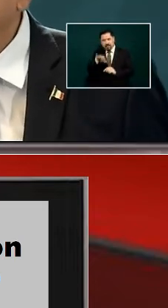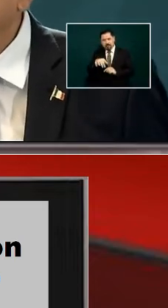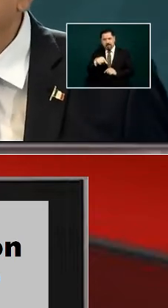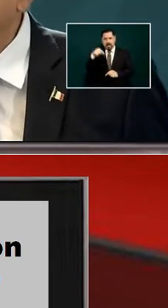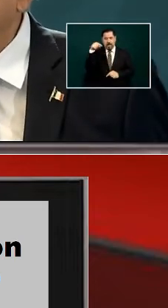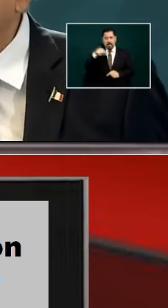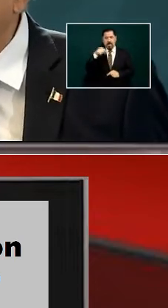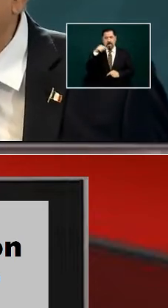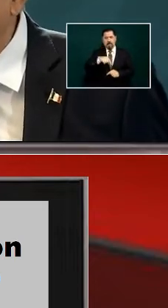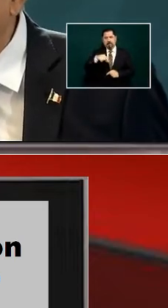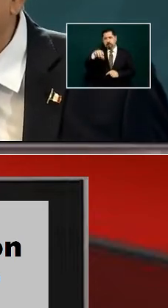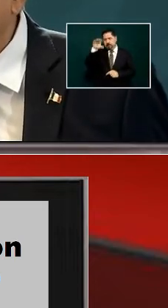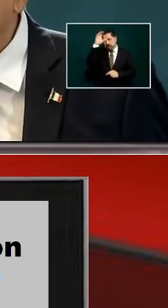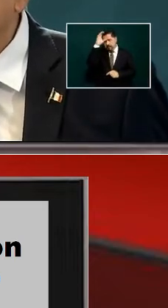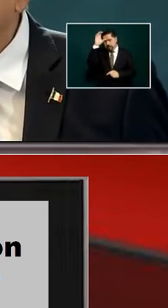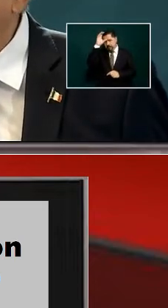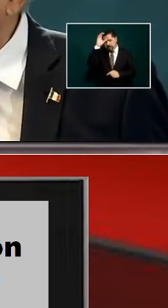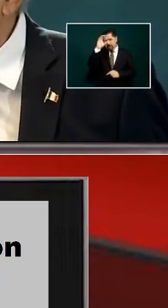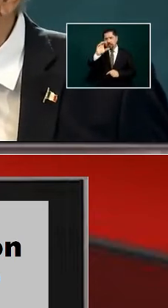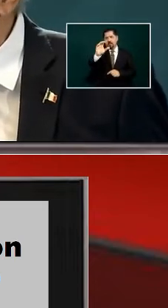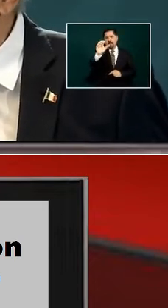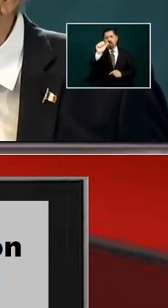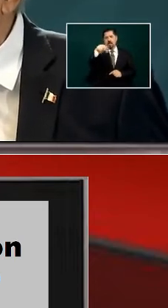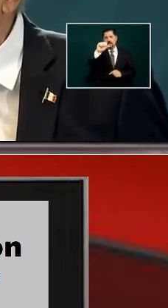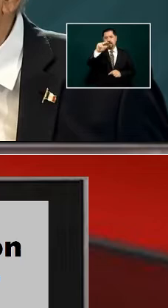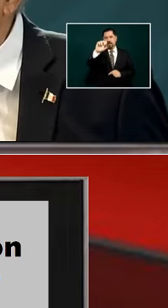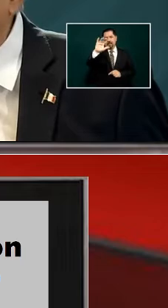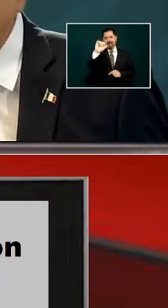which was celebrated